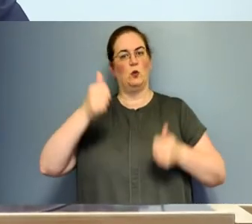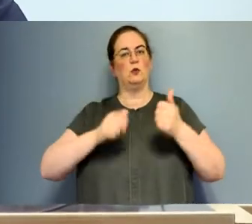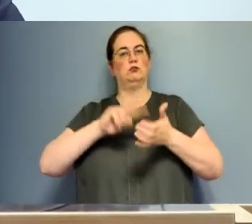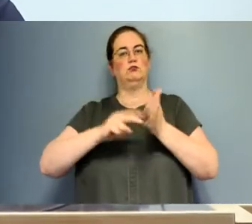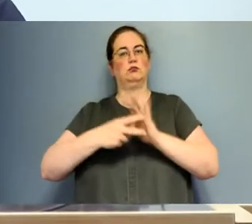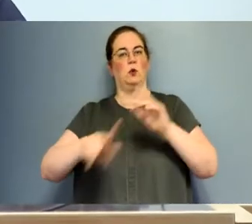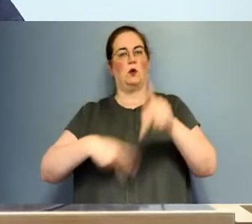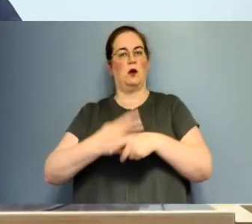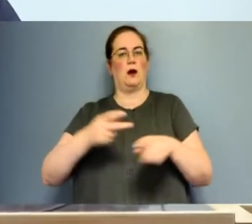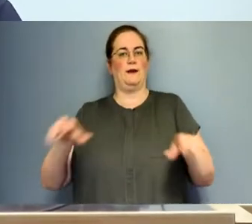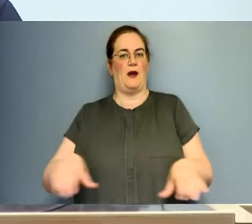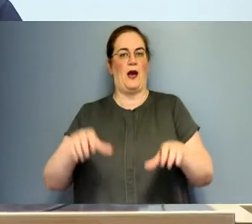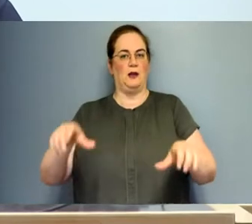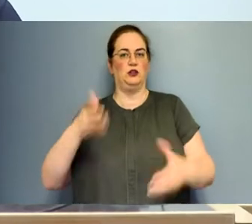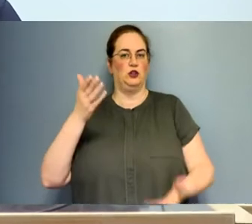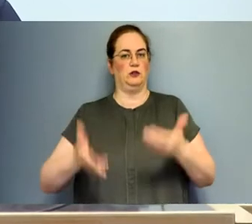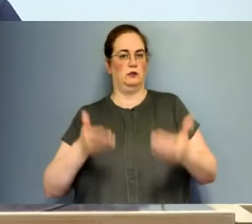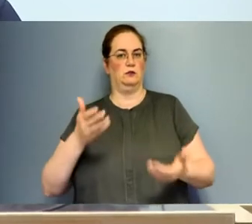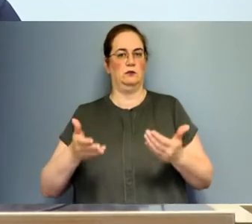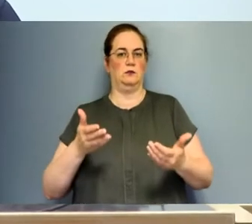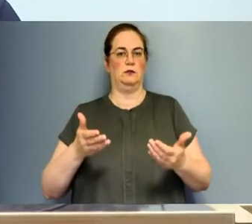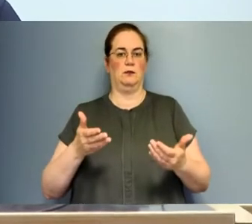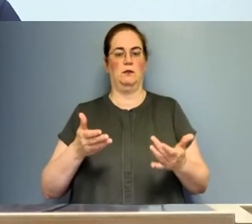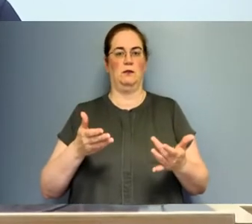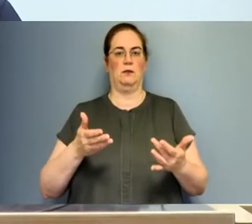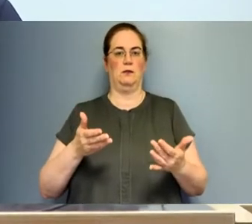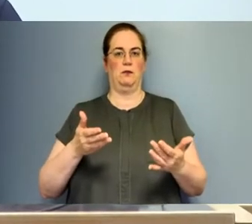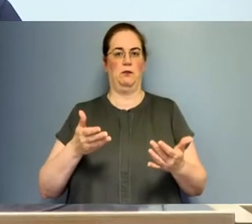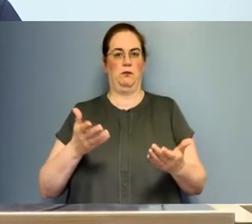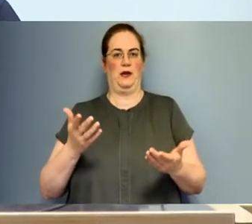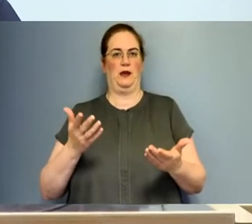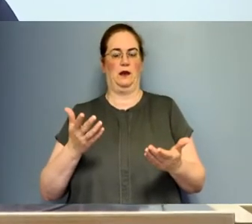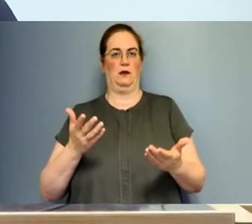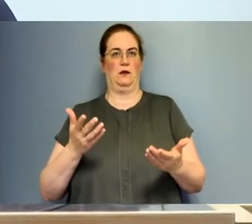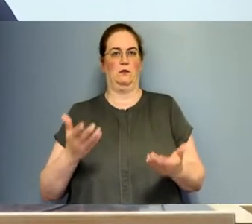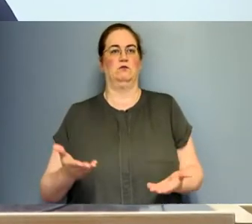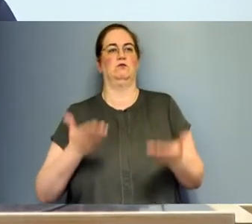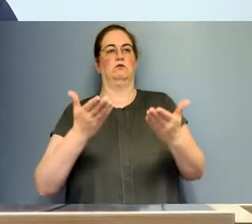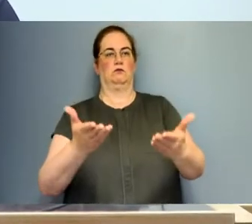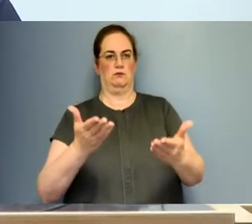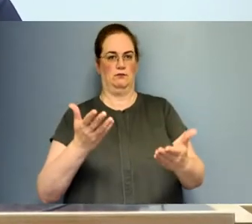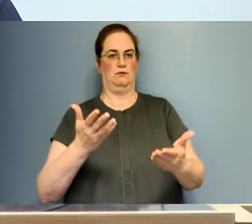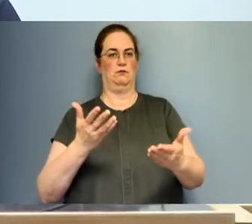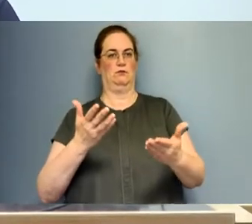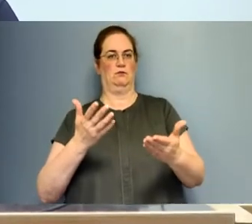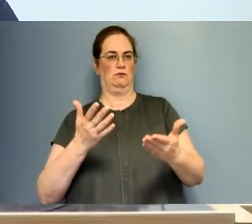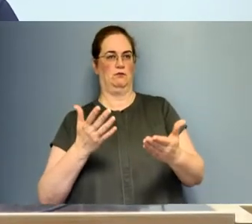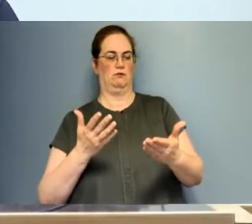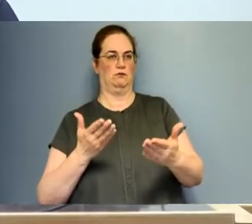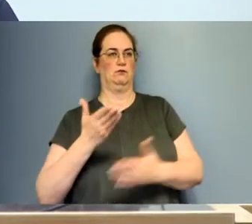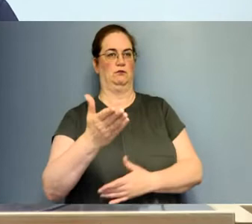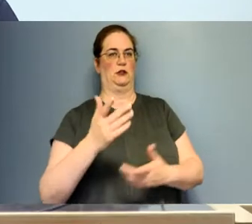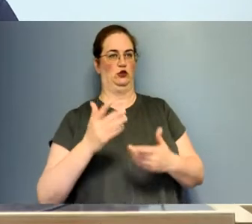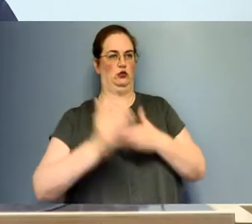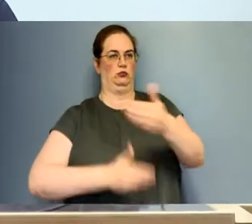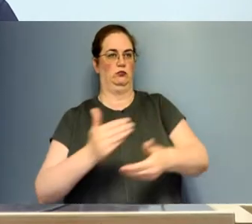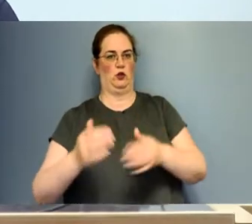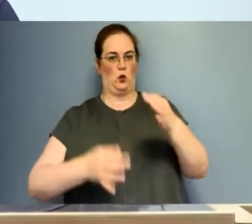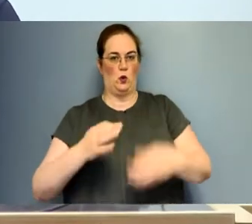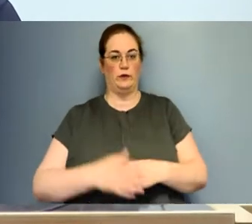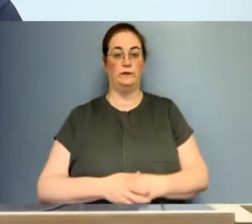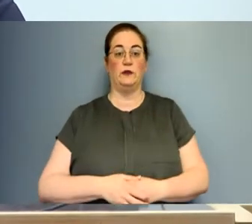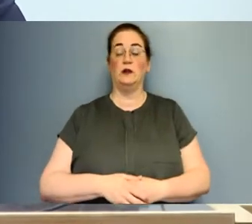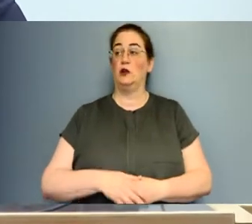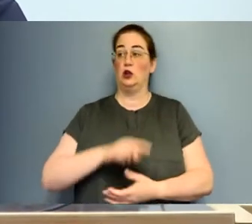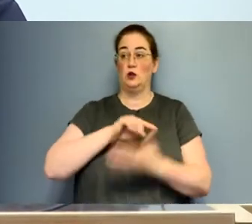of action might be being put into court. And you'll see the kinds of